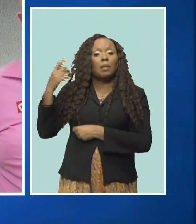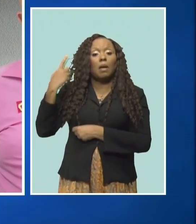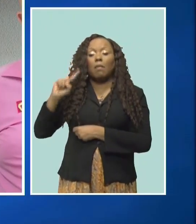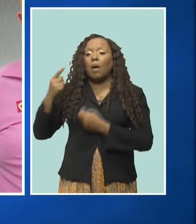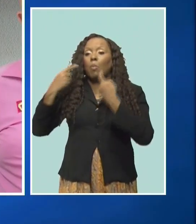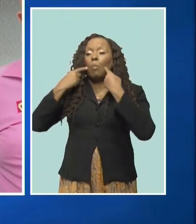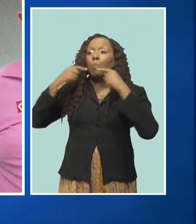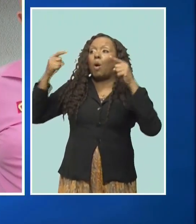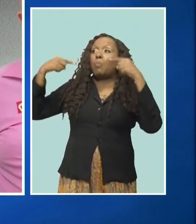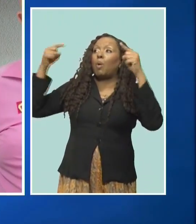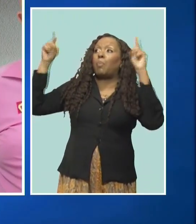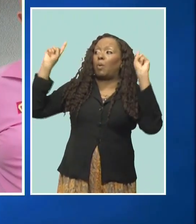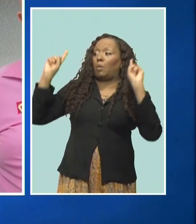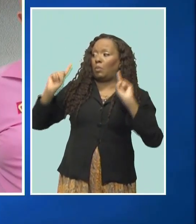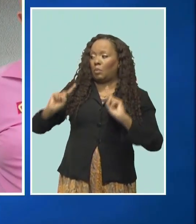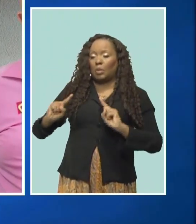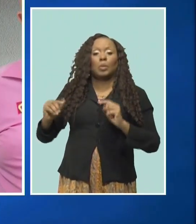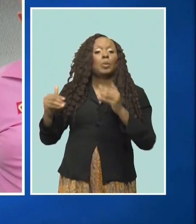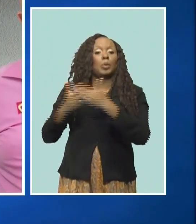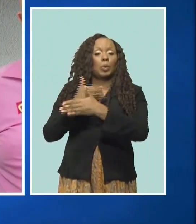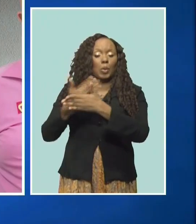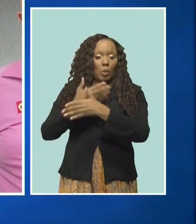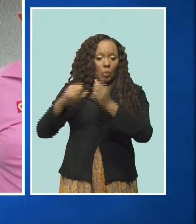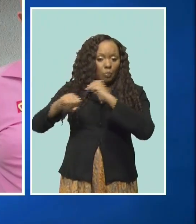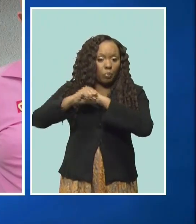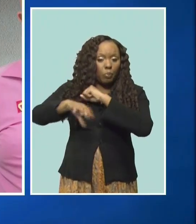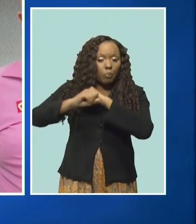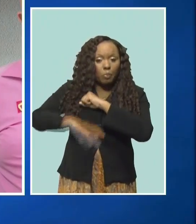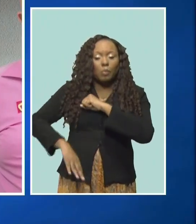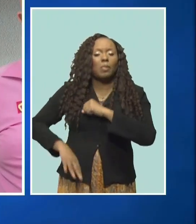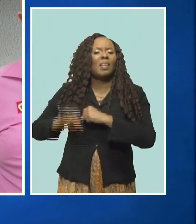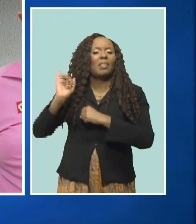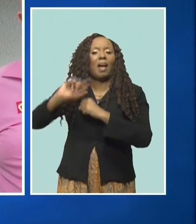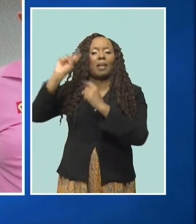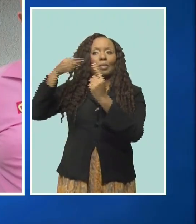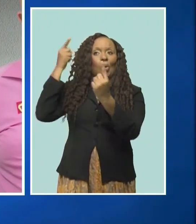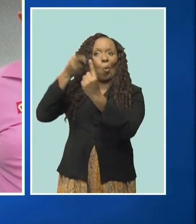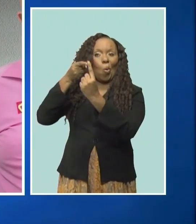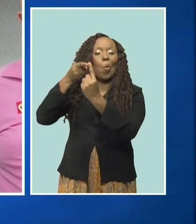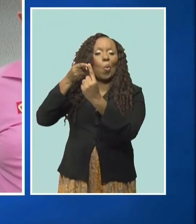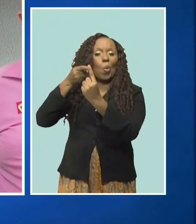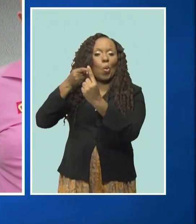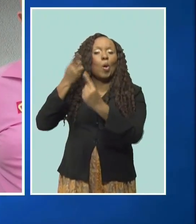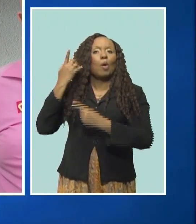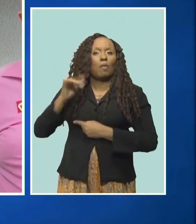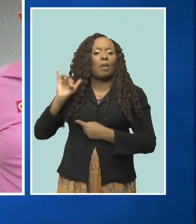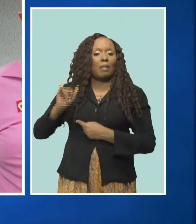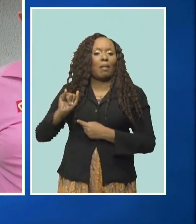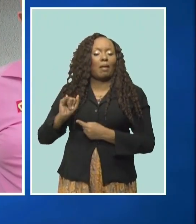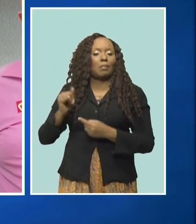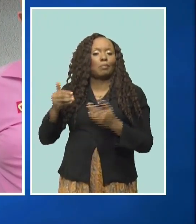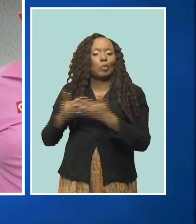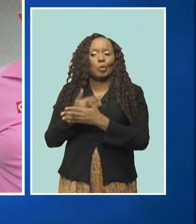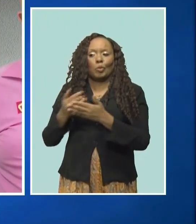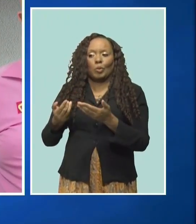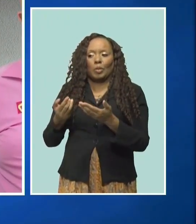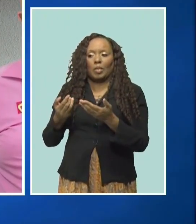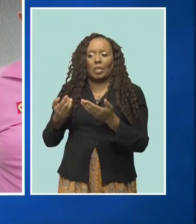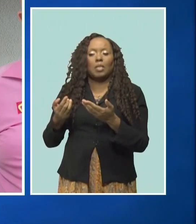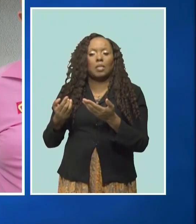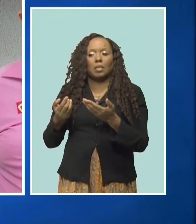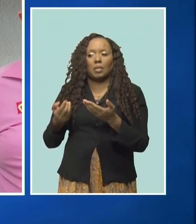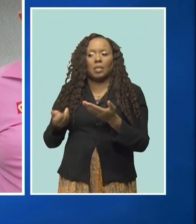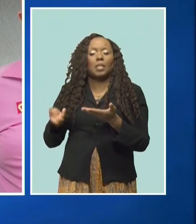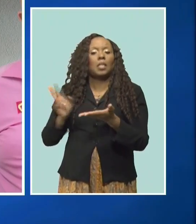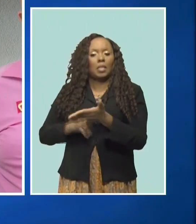new markets and expand their footprint. And that is the goal of the St. Barnabas Accord, not only to allow